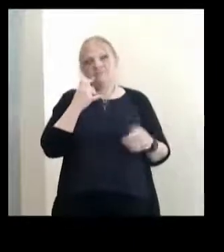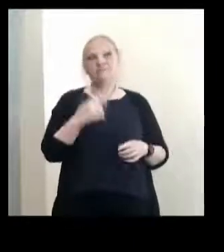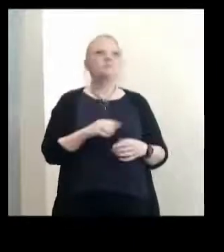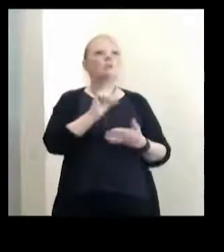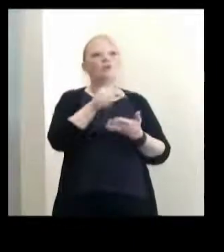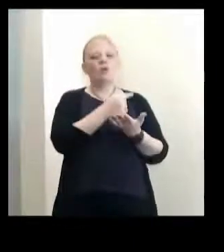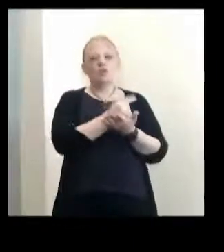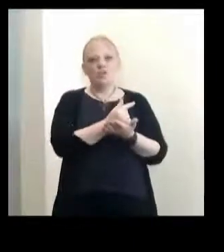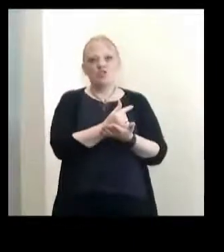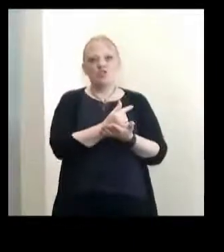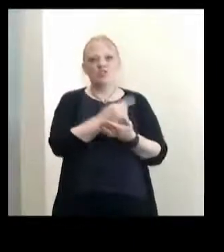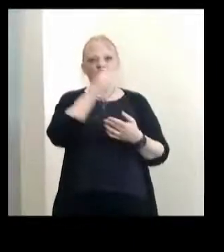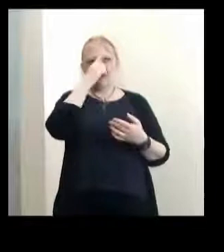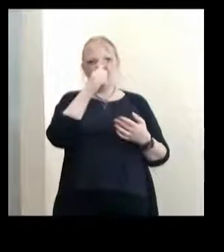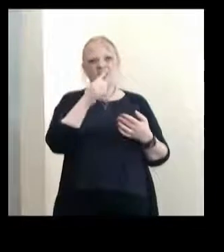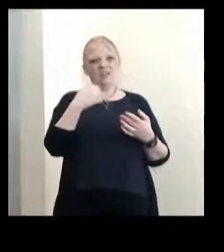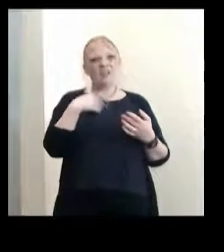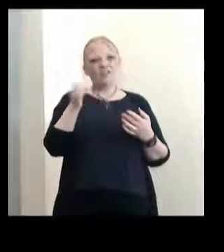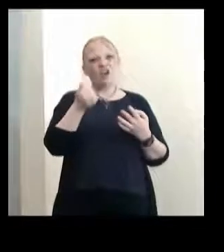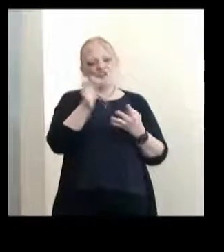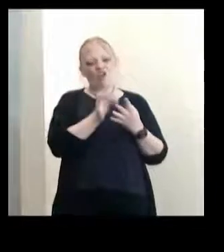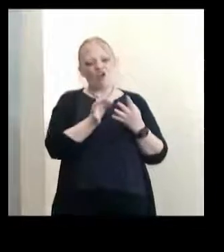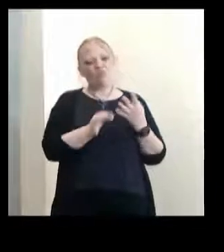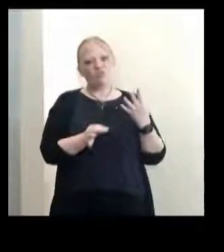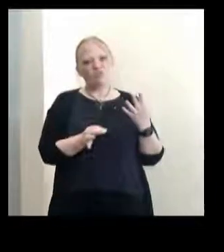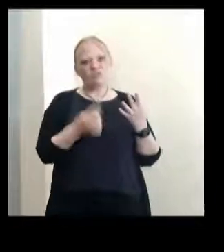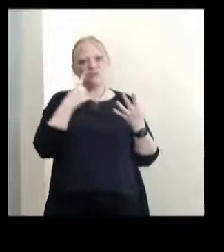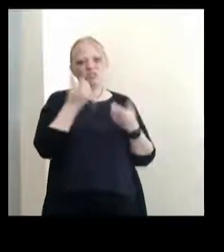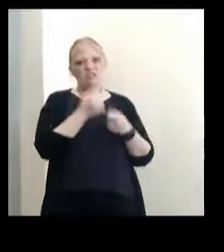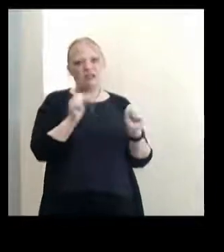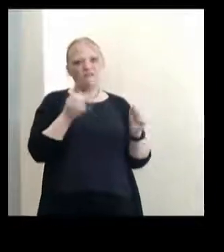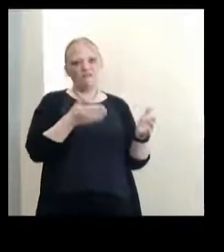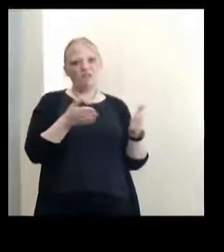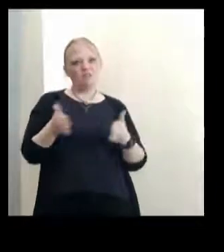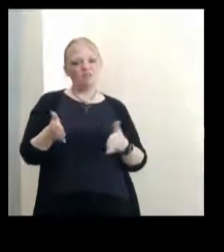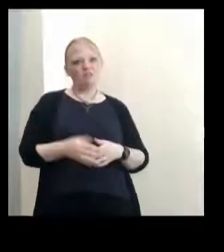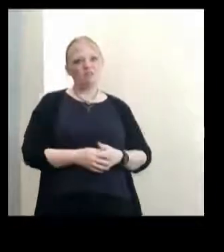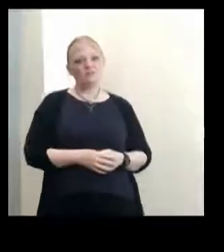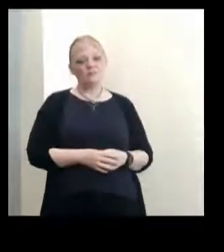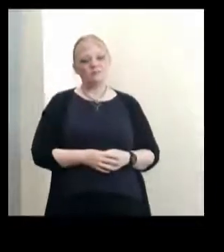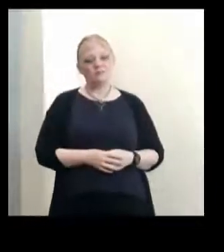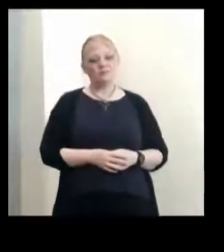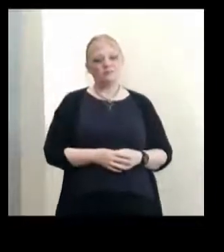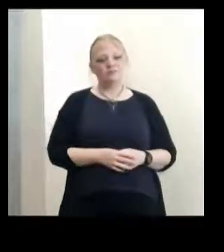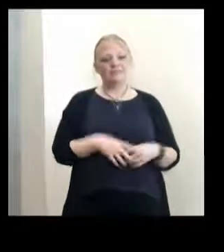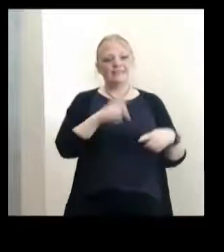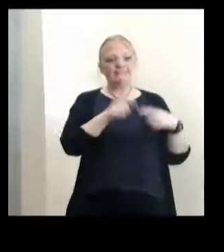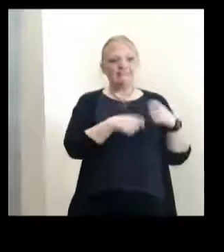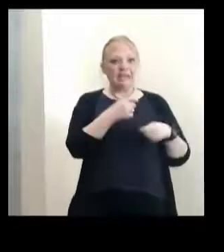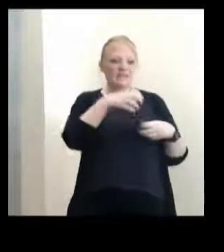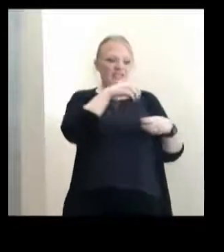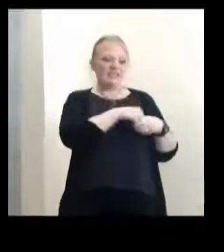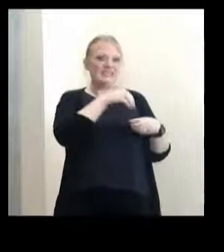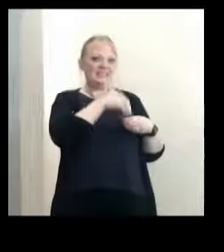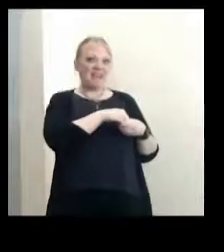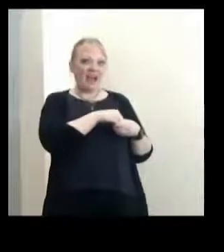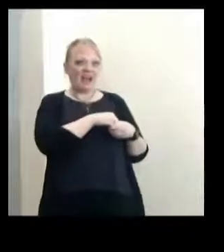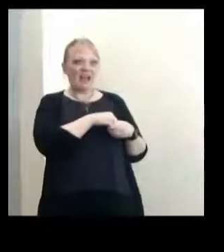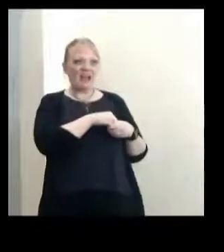Graduation, I think there's alternatives to be able to do that in a safe manner rather than have it indoors at an